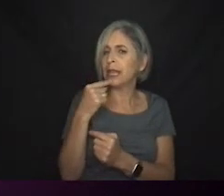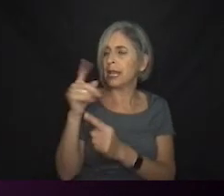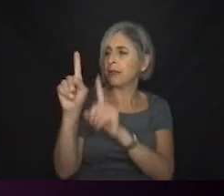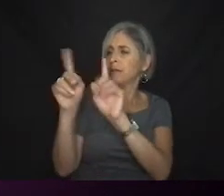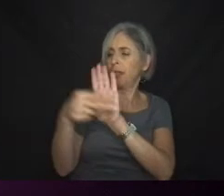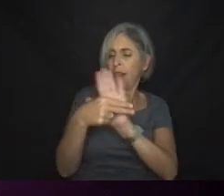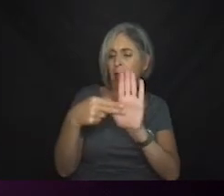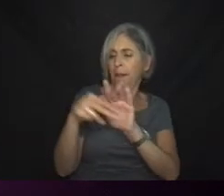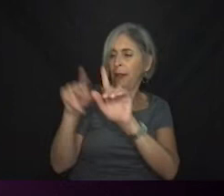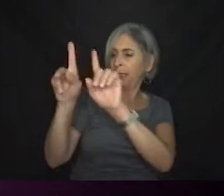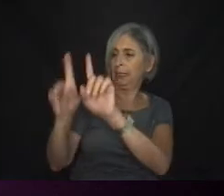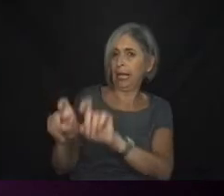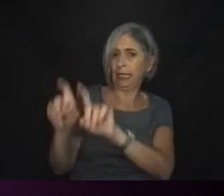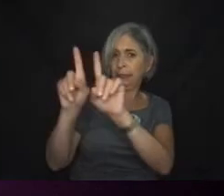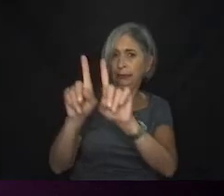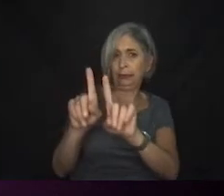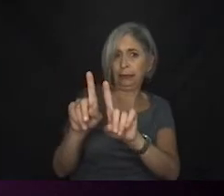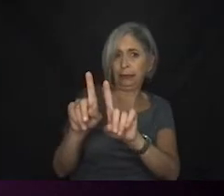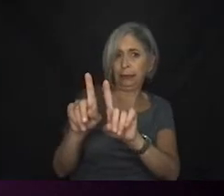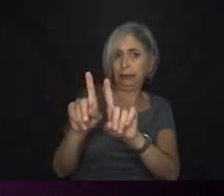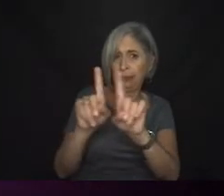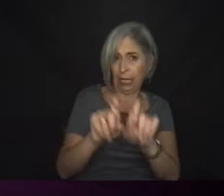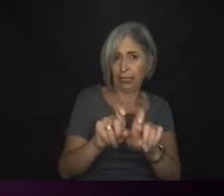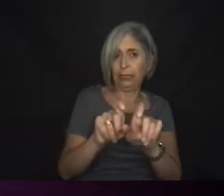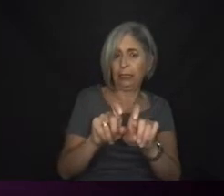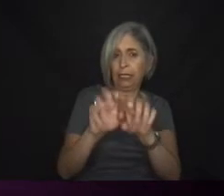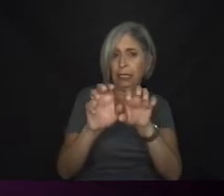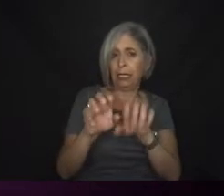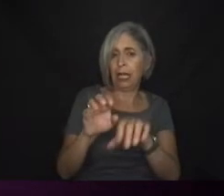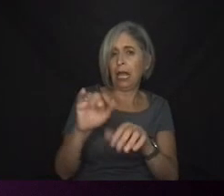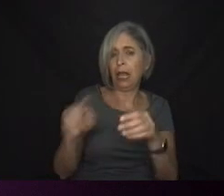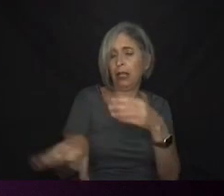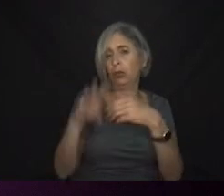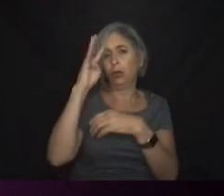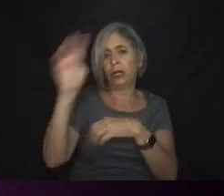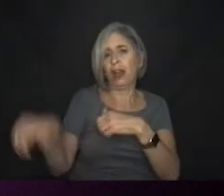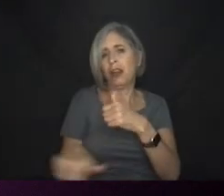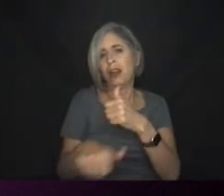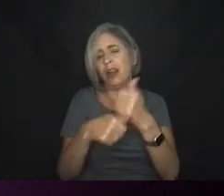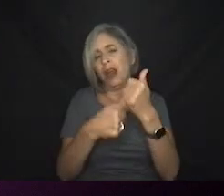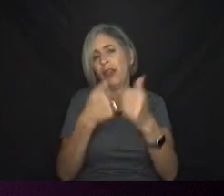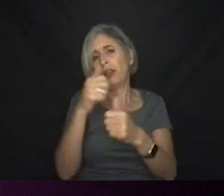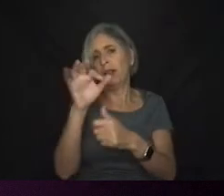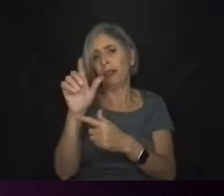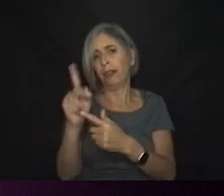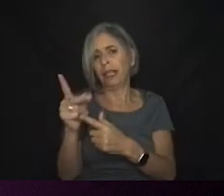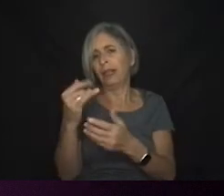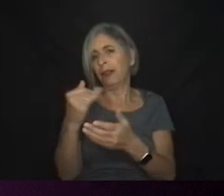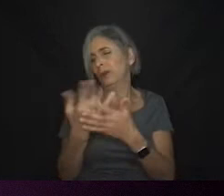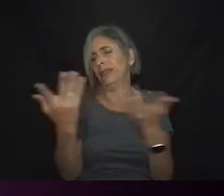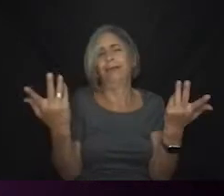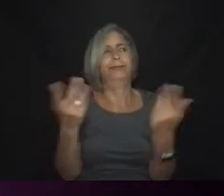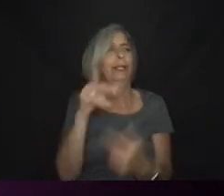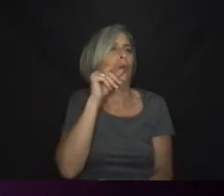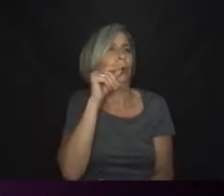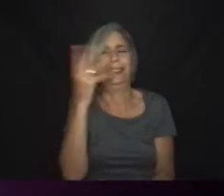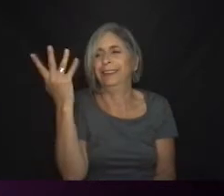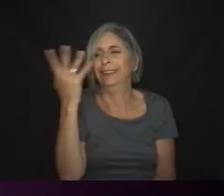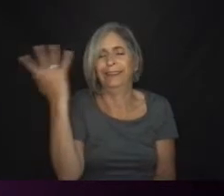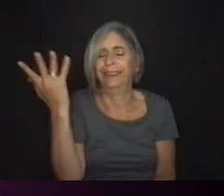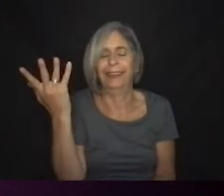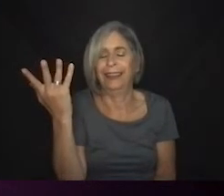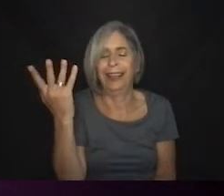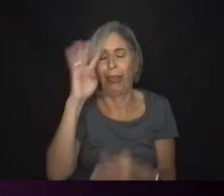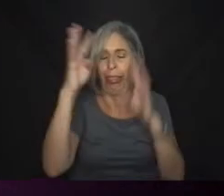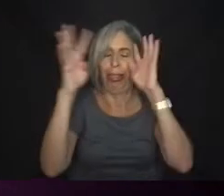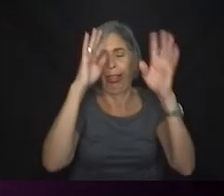test, and we'll pipe, and we'll create another link. I don't know, we'll call it like tweets or something. I'm literally